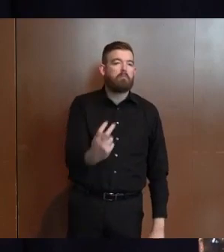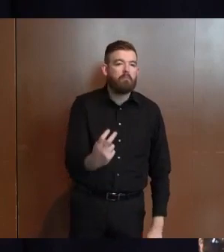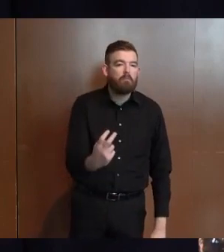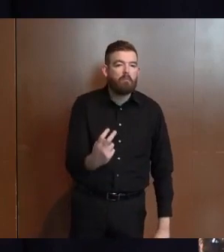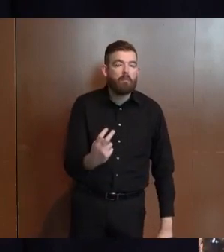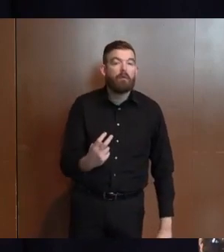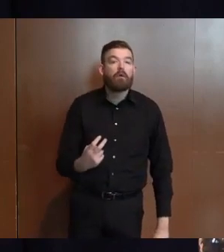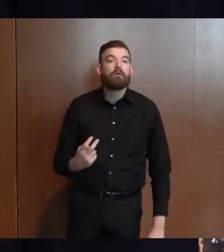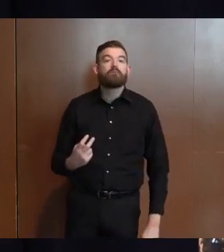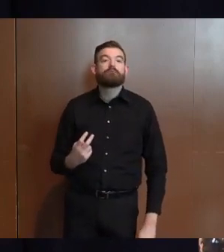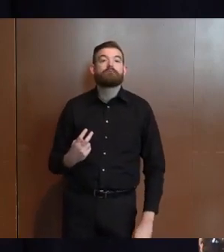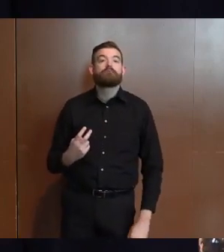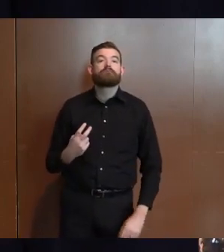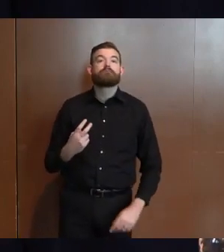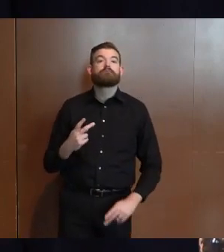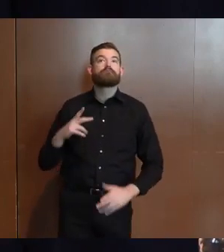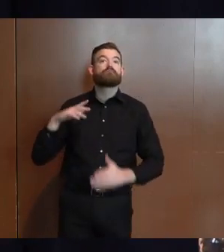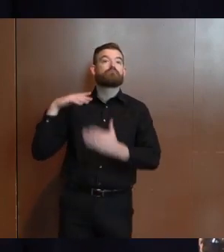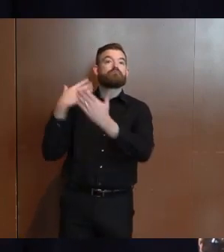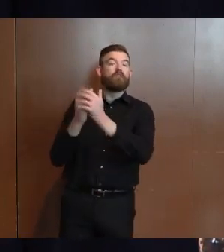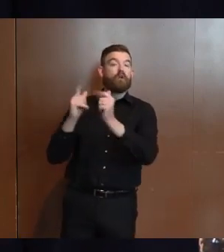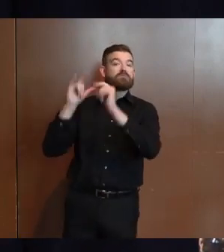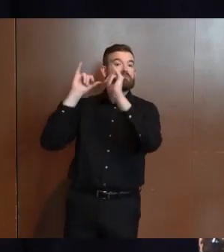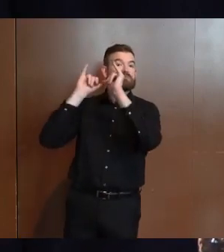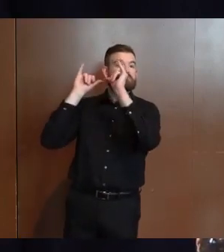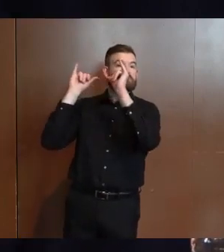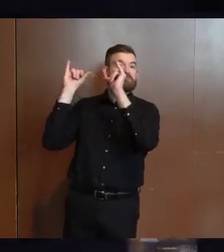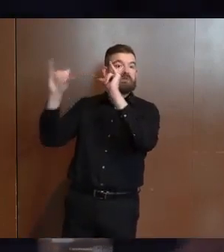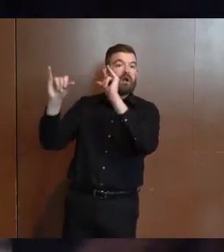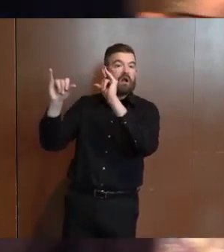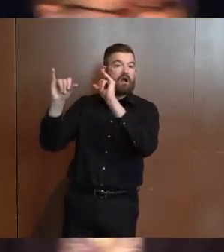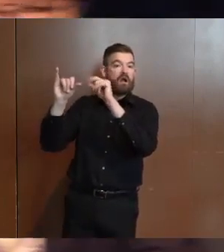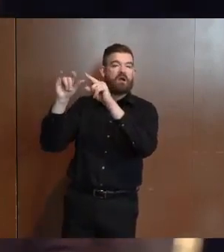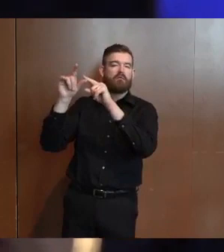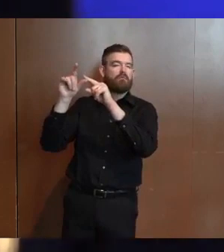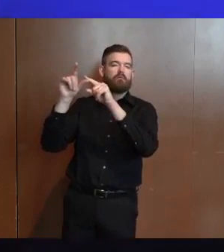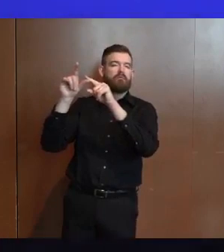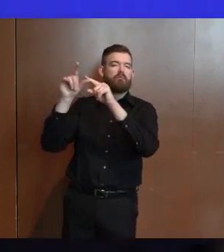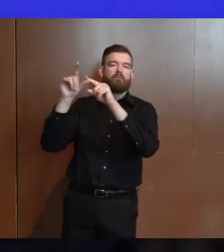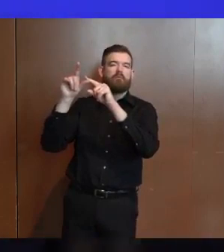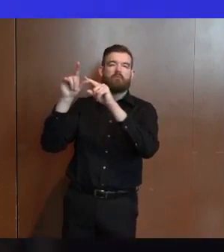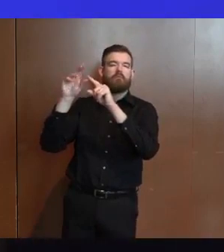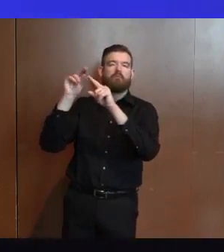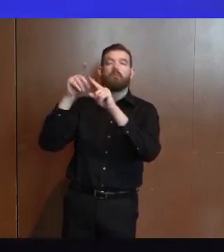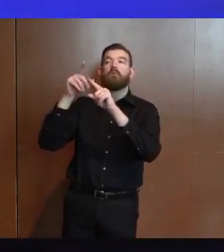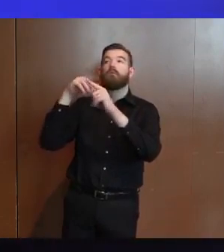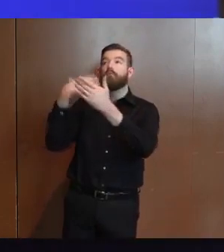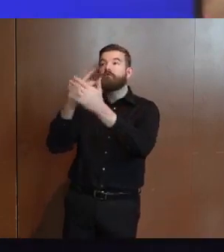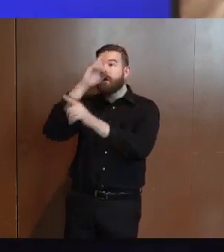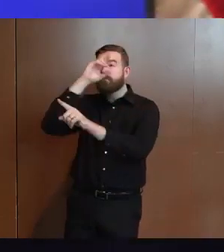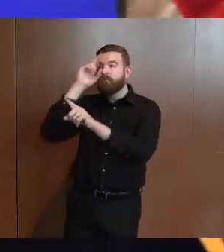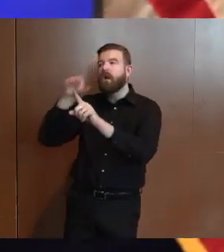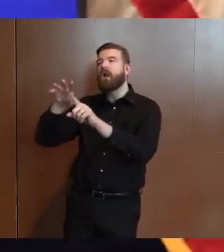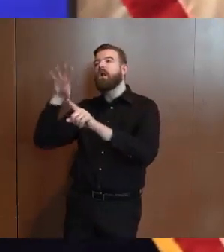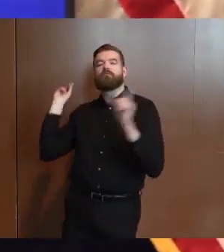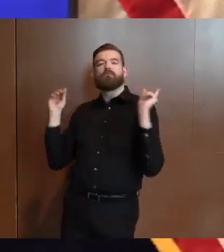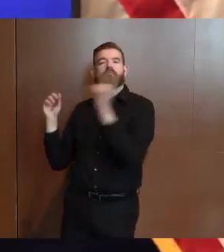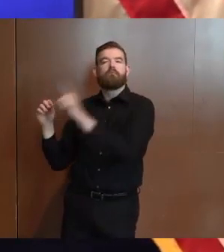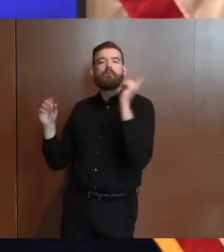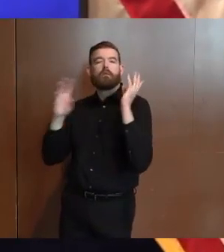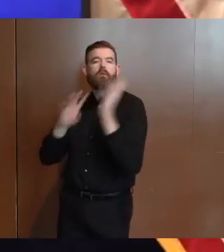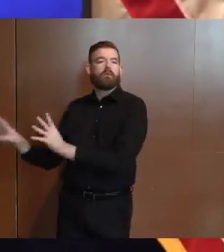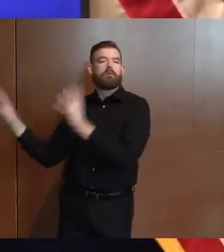Thank God that's not the situation we have. Yeah, that gets back to some of the other questions that we've gotten as well today and other days. Not everybody